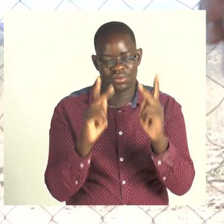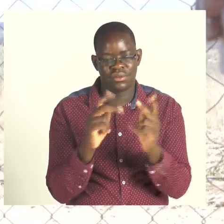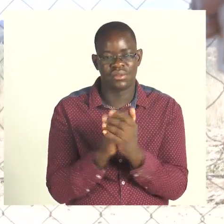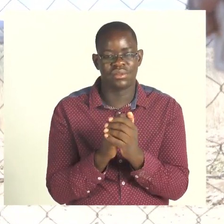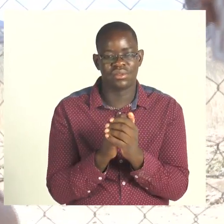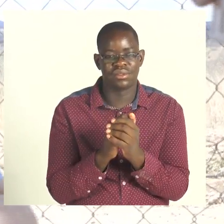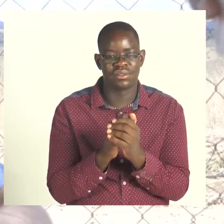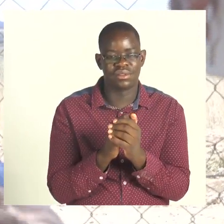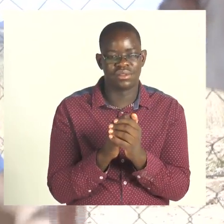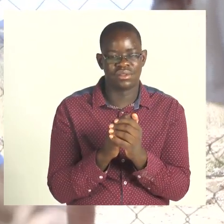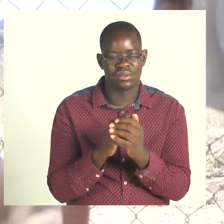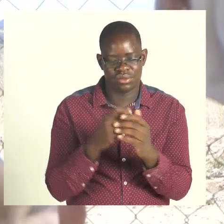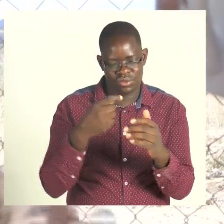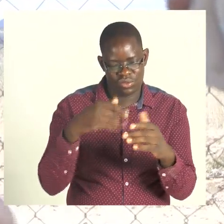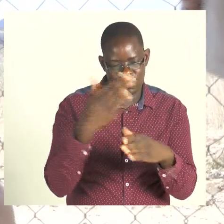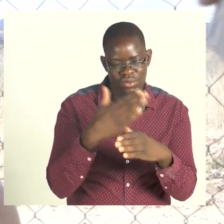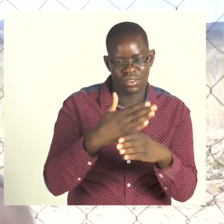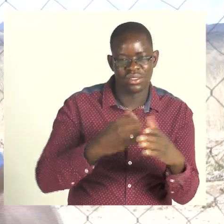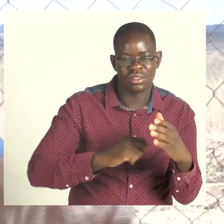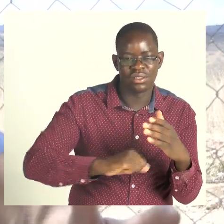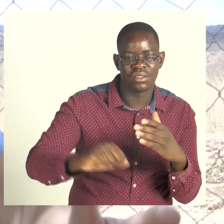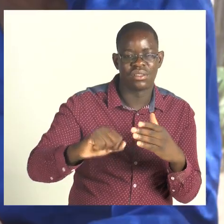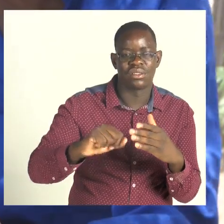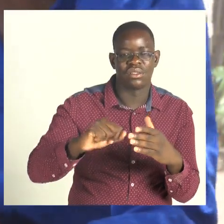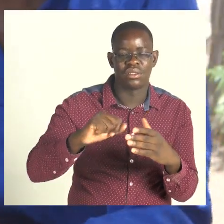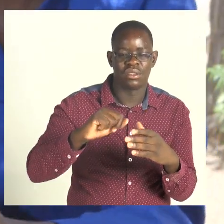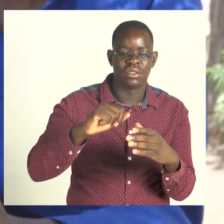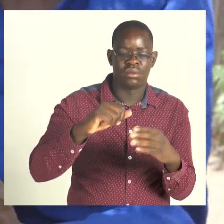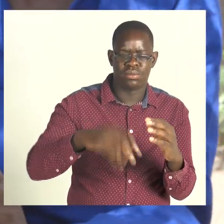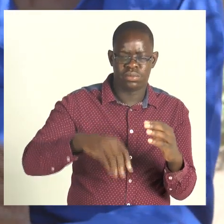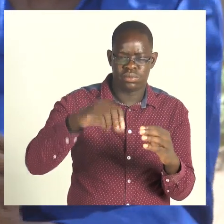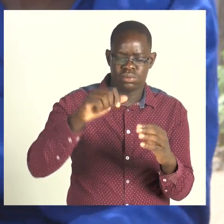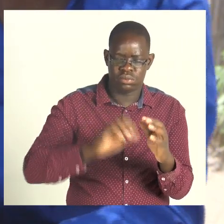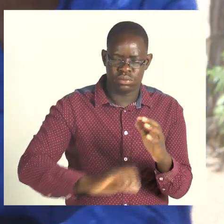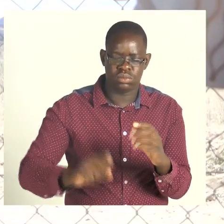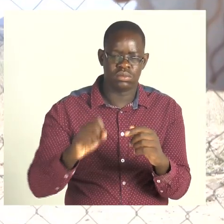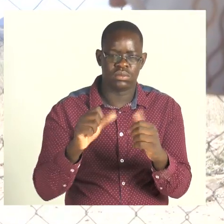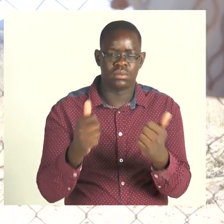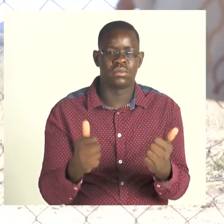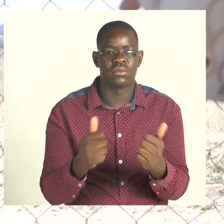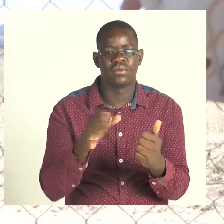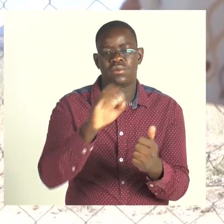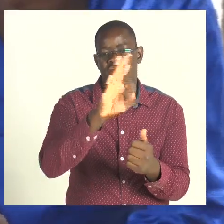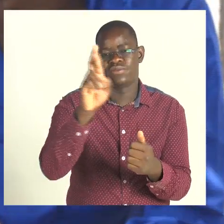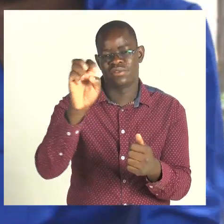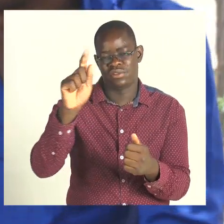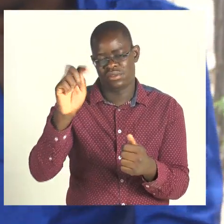And you work it into the field. You work the ash into the field. Apparently it's good for the soil. It makes it more fertile.